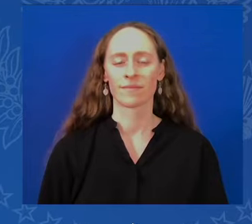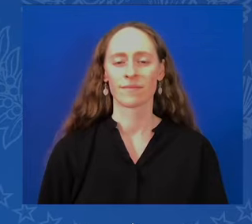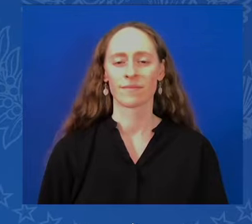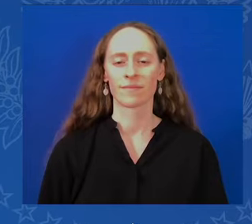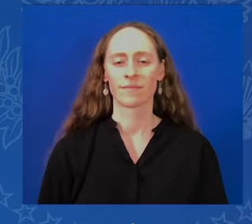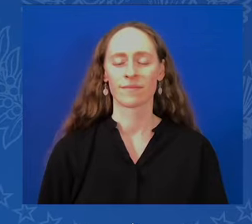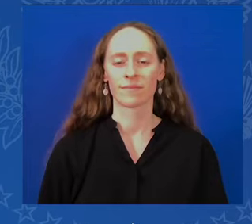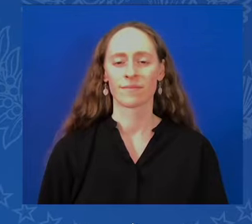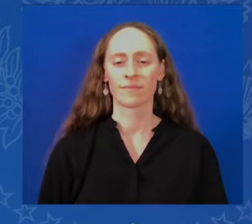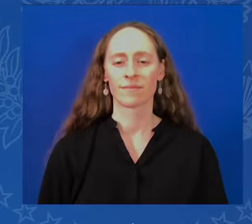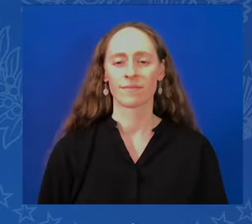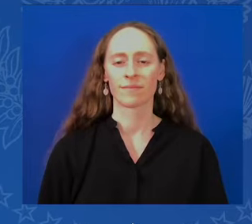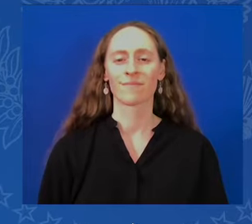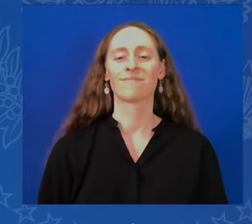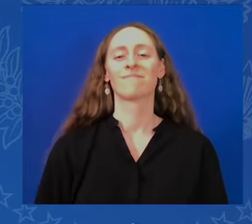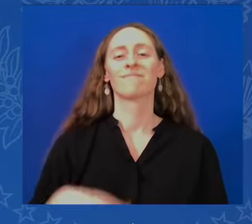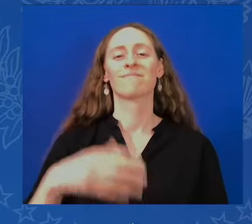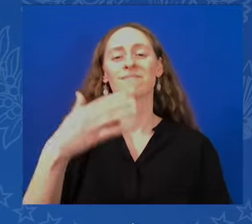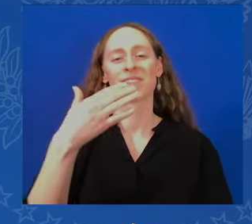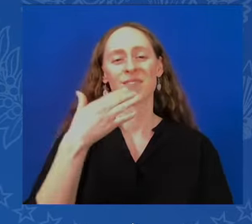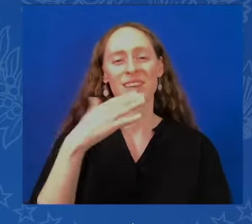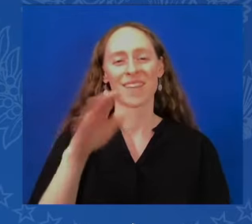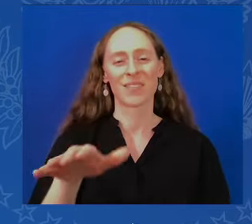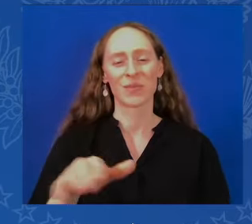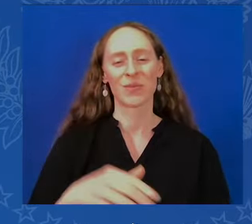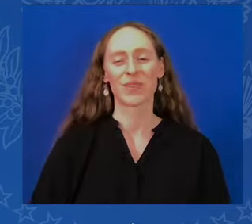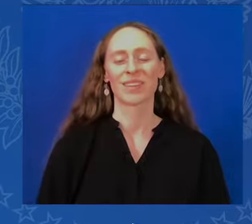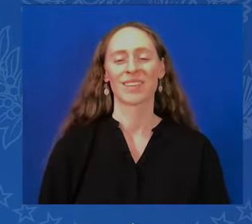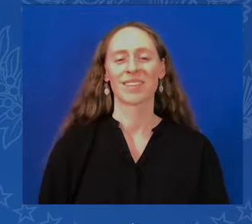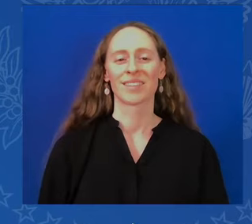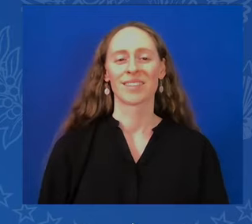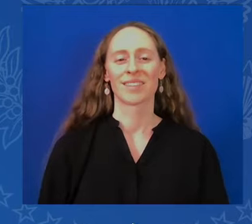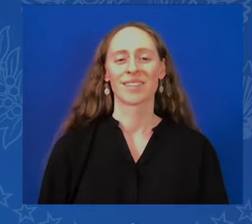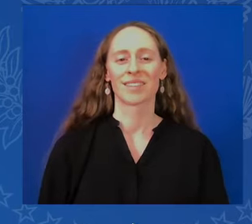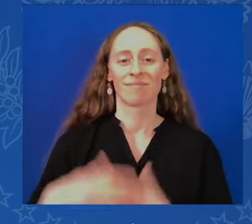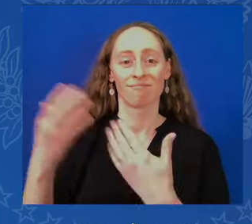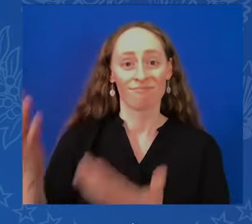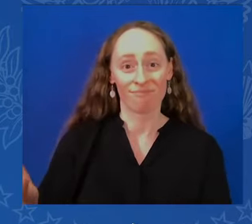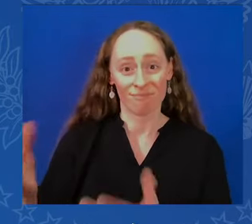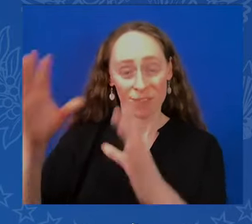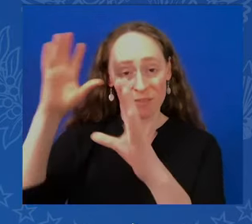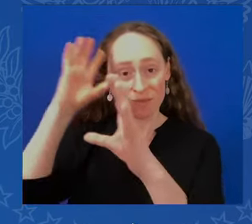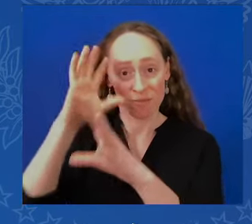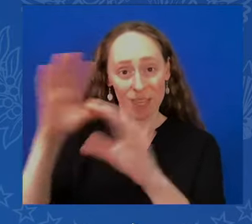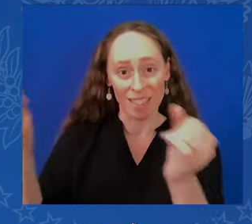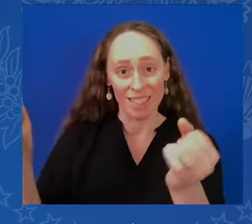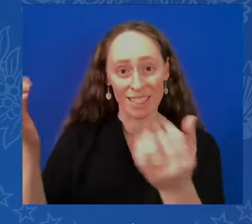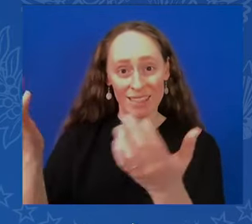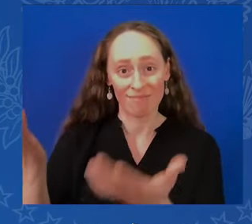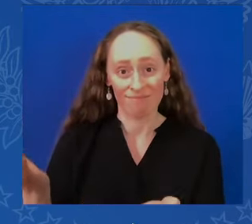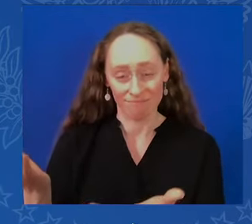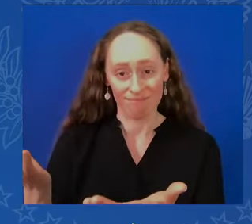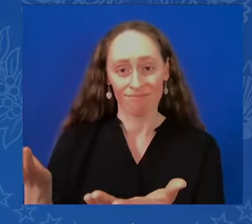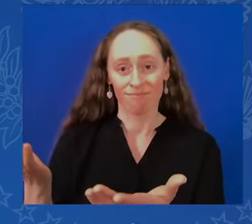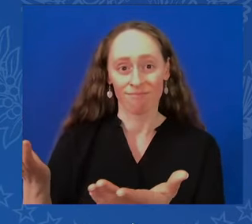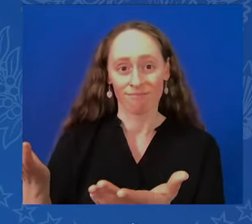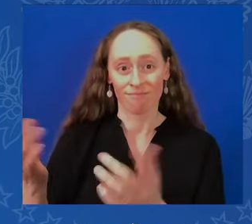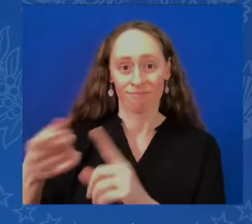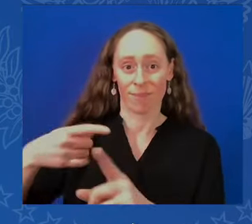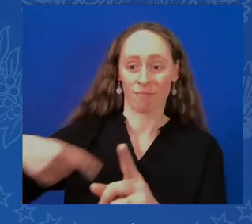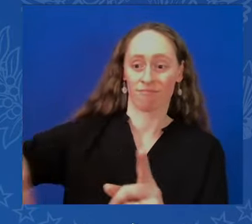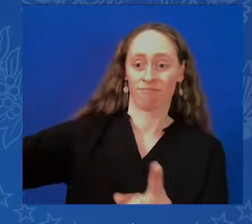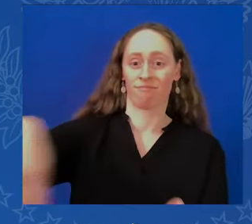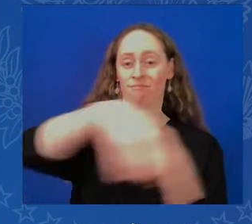Good afternoon. Mr. President, on behalf of 6.3 million Marylanders, welcome